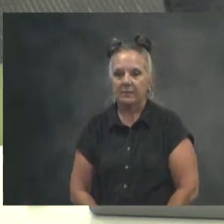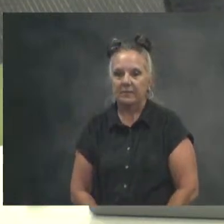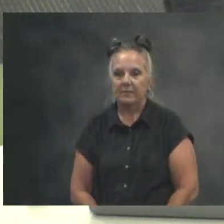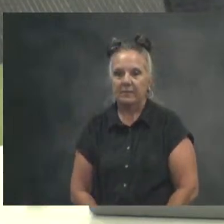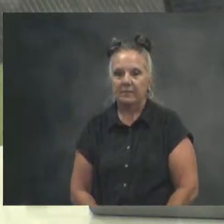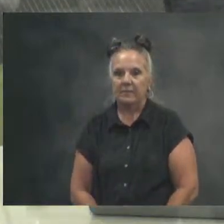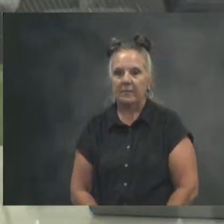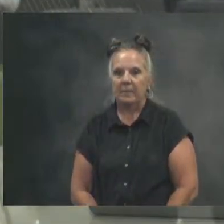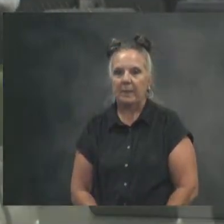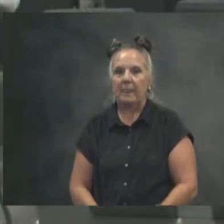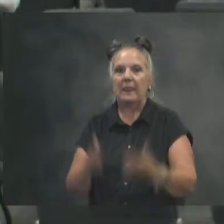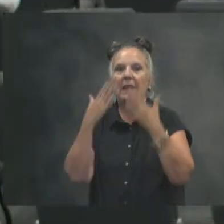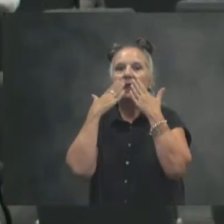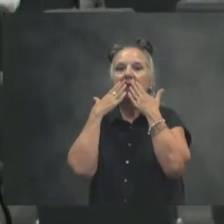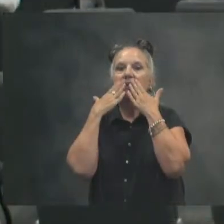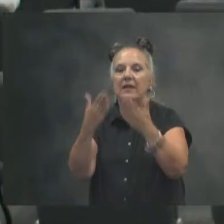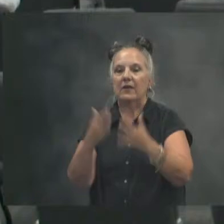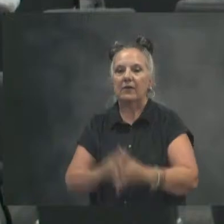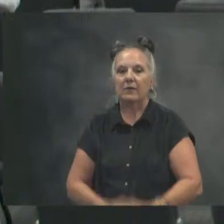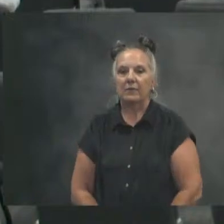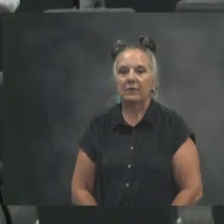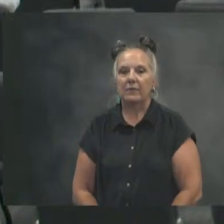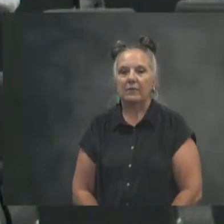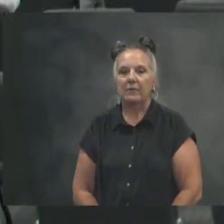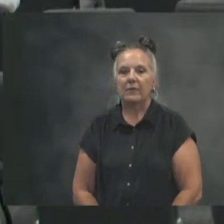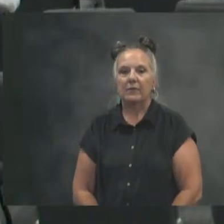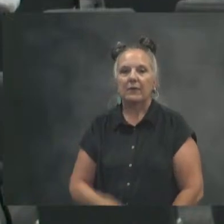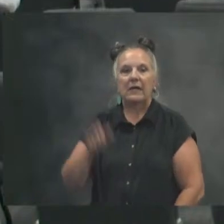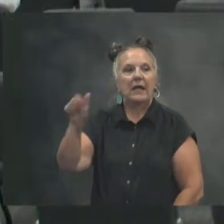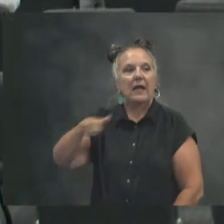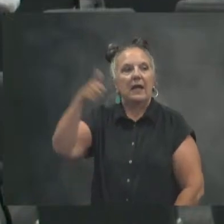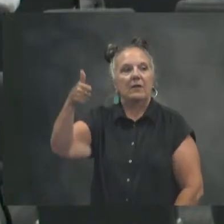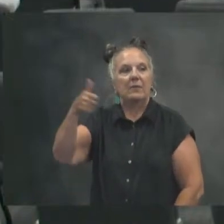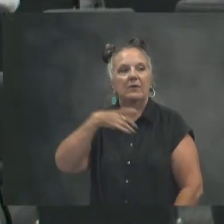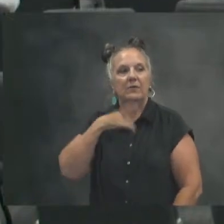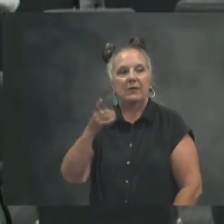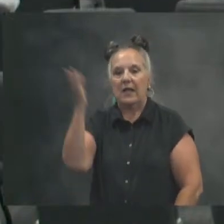Bye-bye. Thank you, Mr. Porter. Is there anyone else who would like to speak?